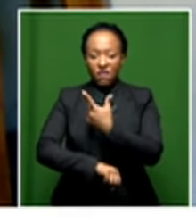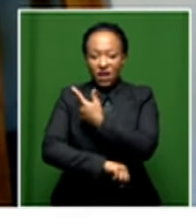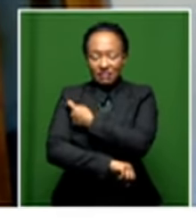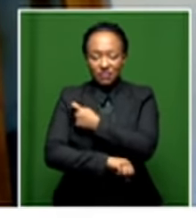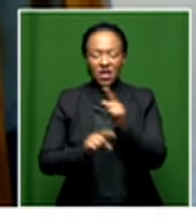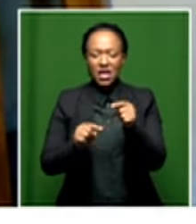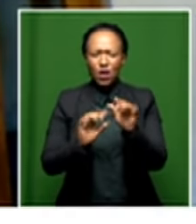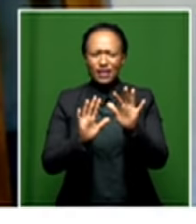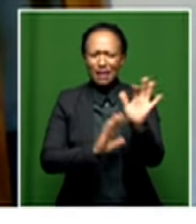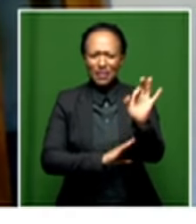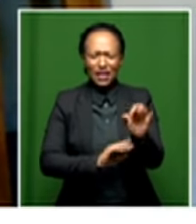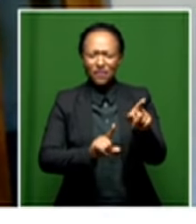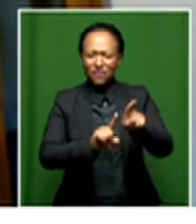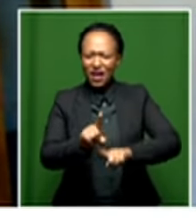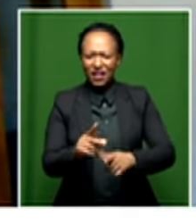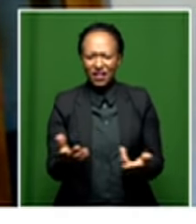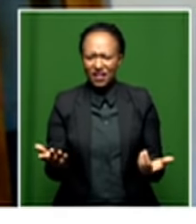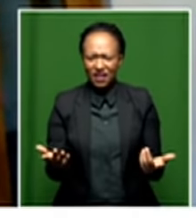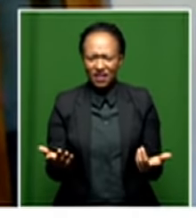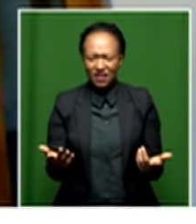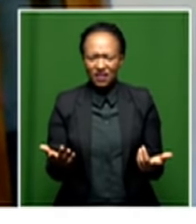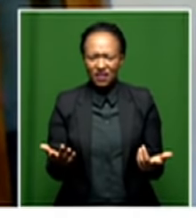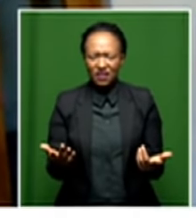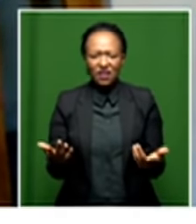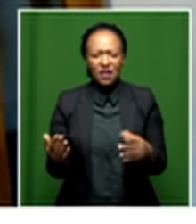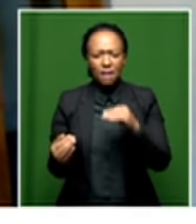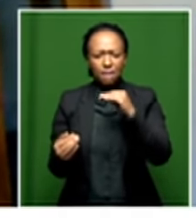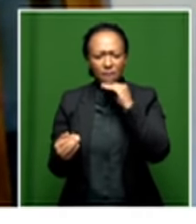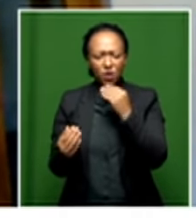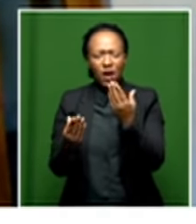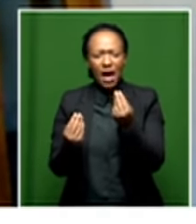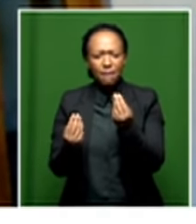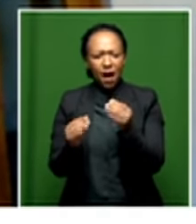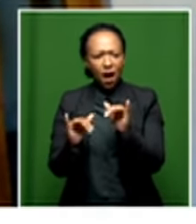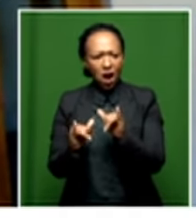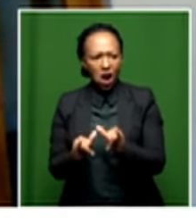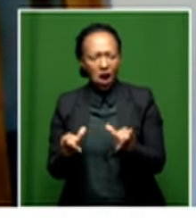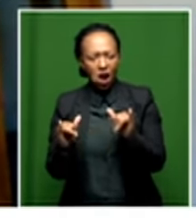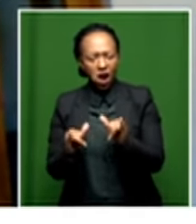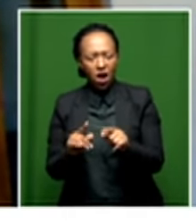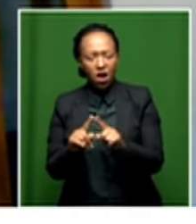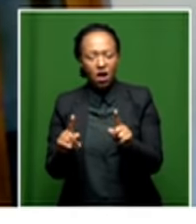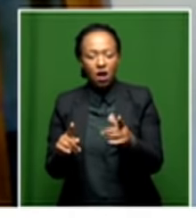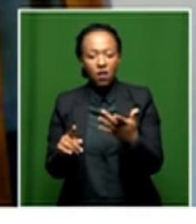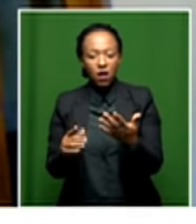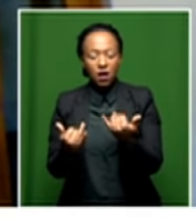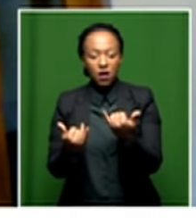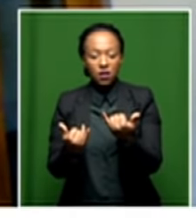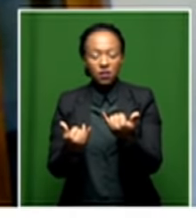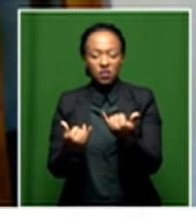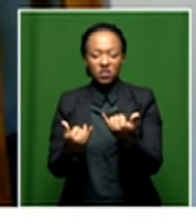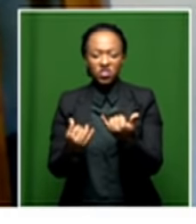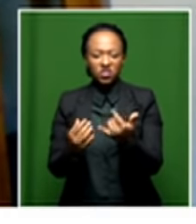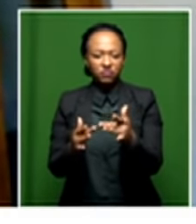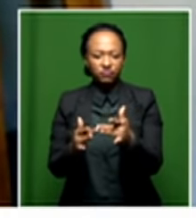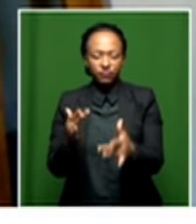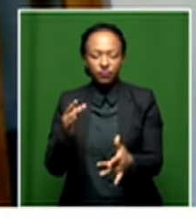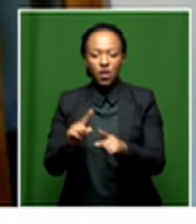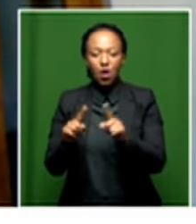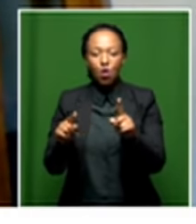that number, we will always be behind the numbers and the curve in terms of protecting